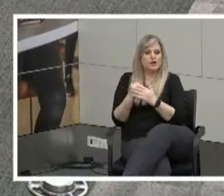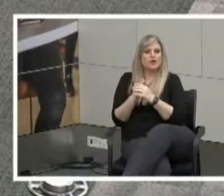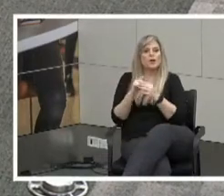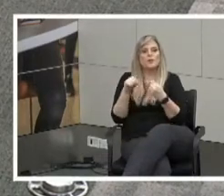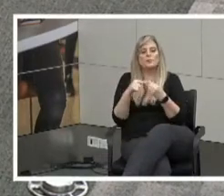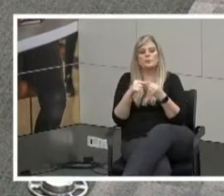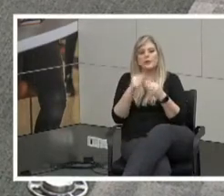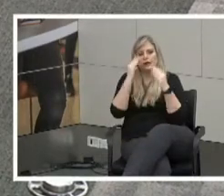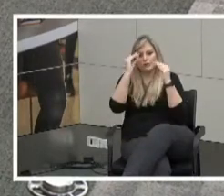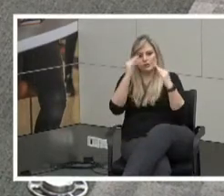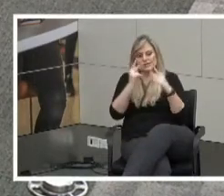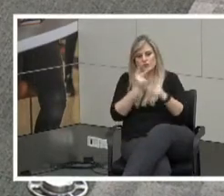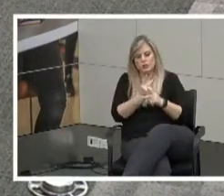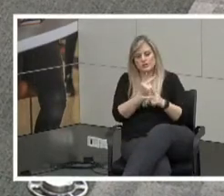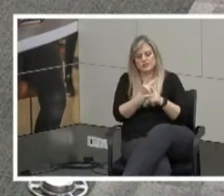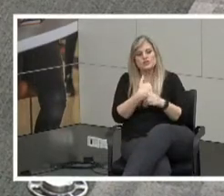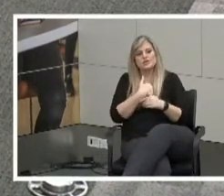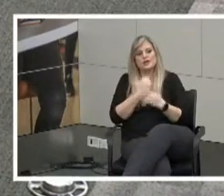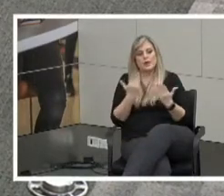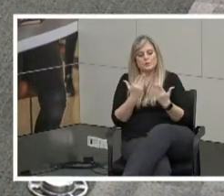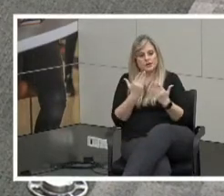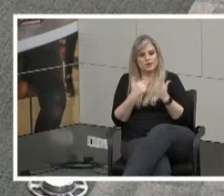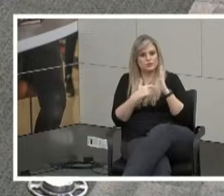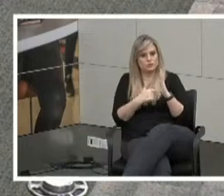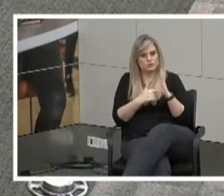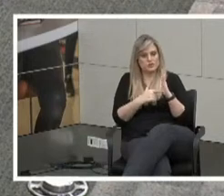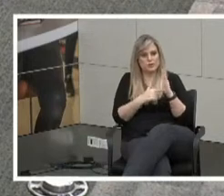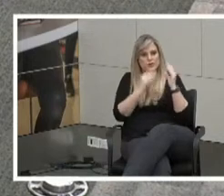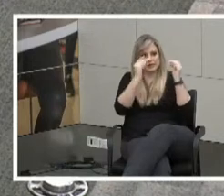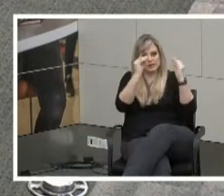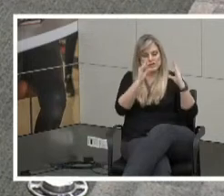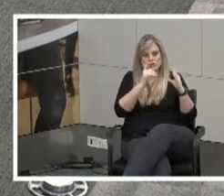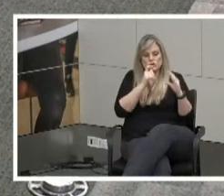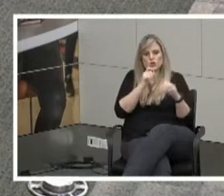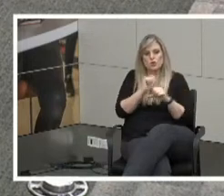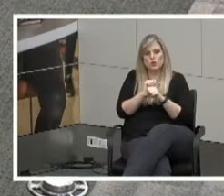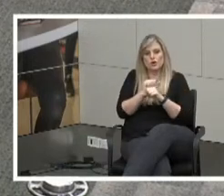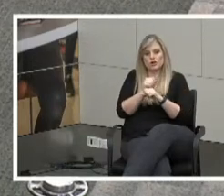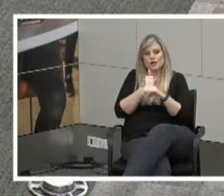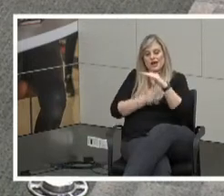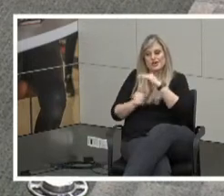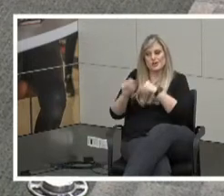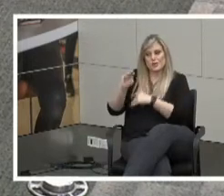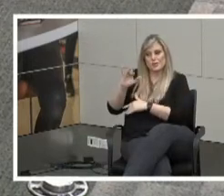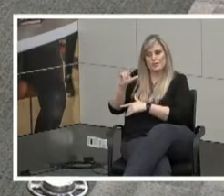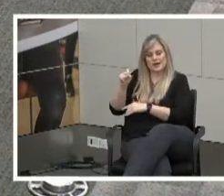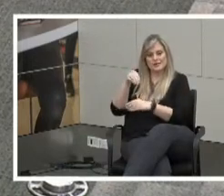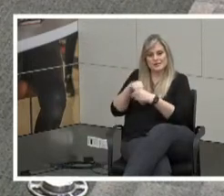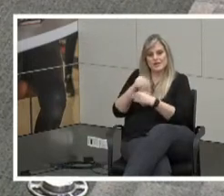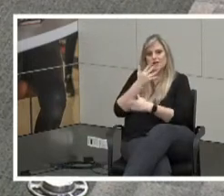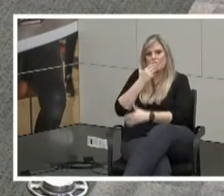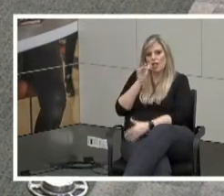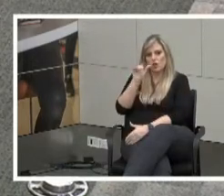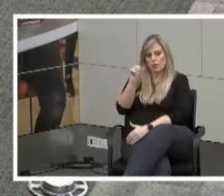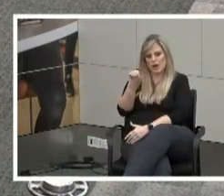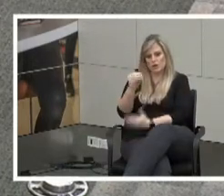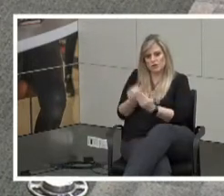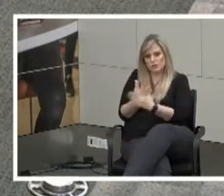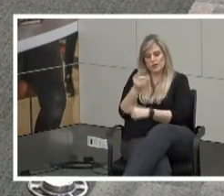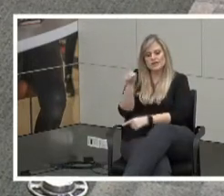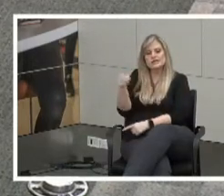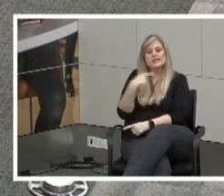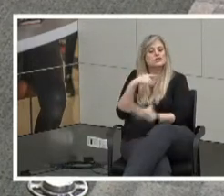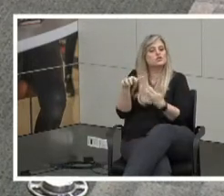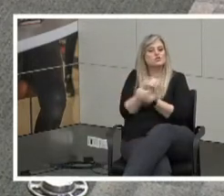retention I speak on behalf of a teacher who worked under Mike miles in Colorado Springs this person States Mike miles destroys